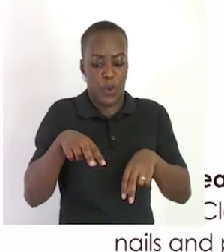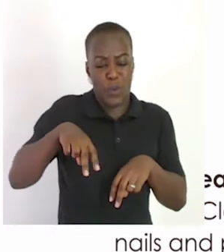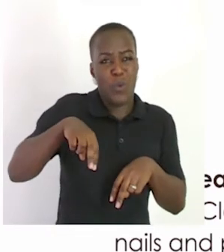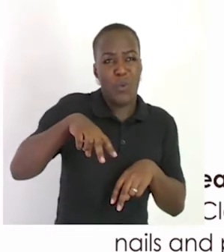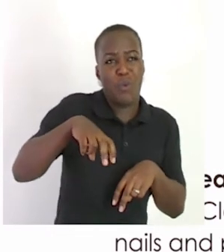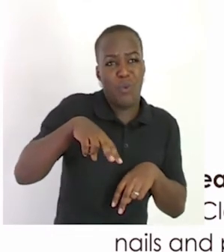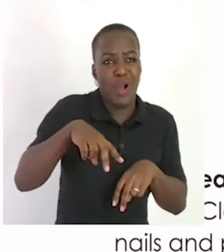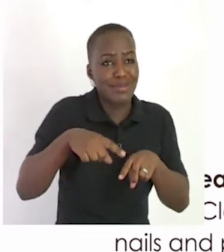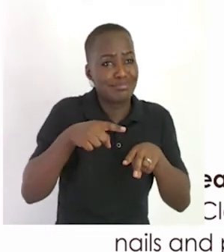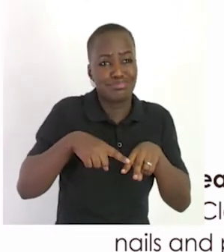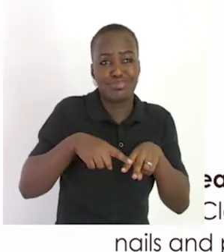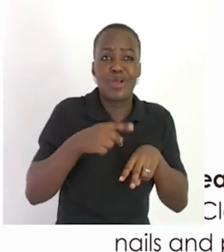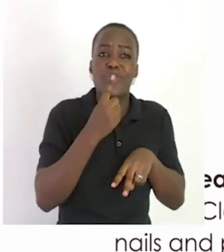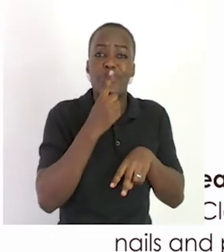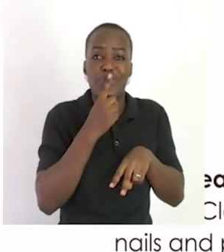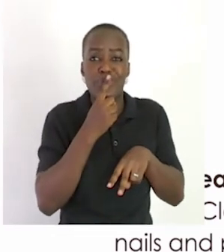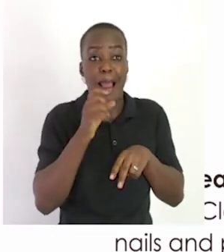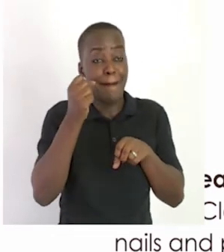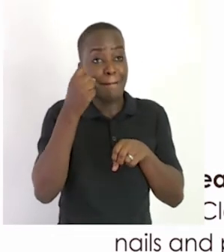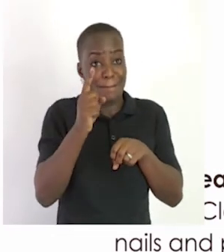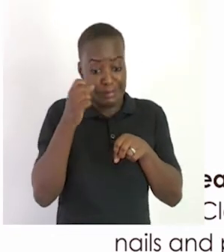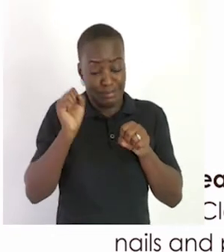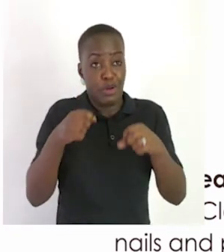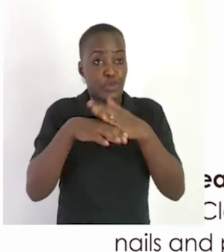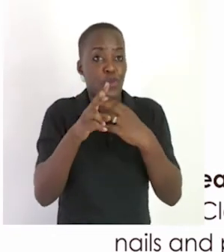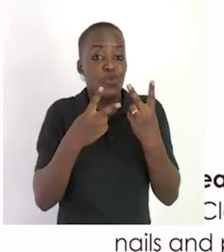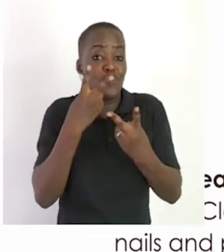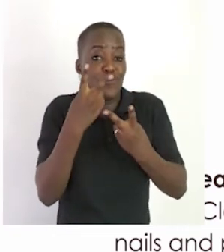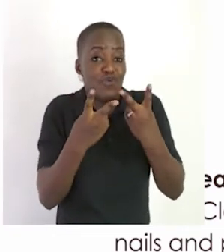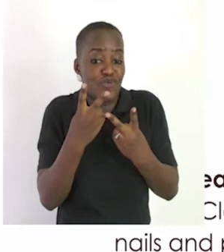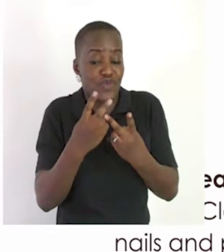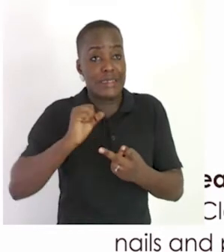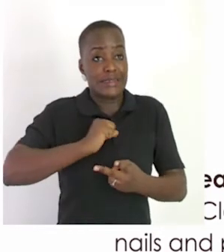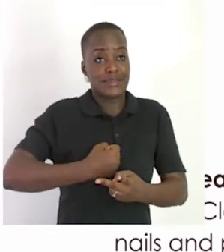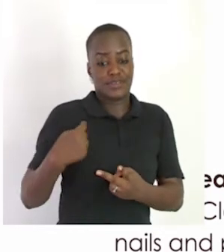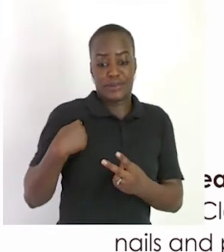leg. She must go to see her son in jail.